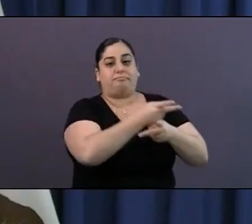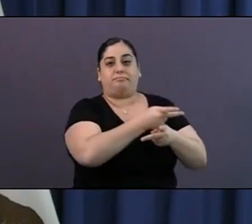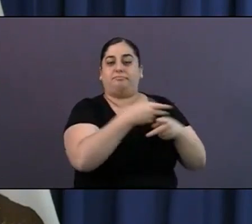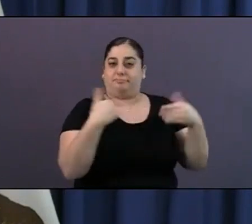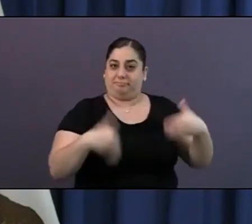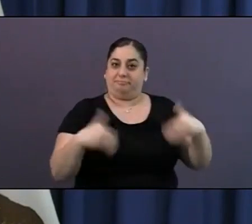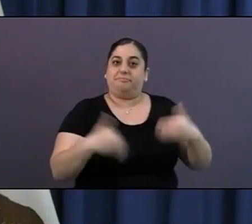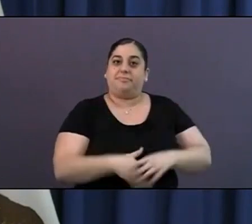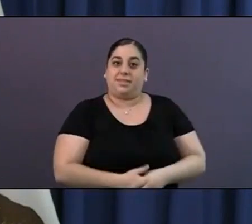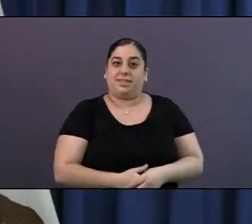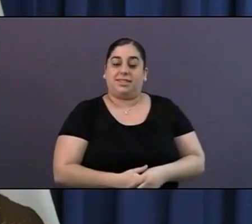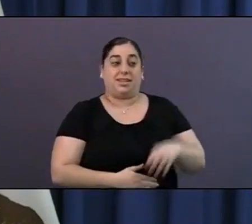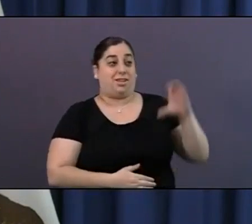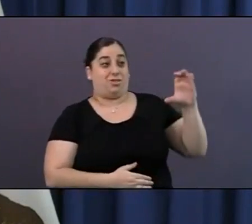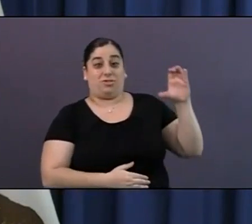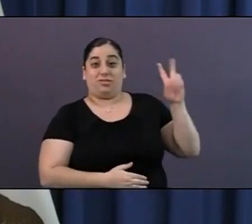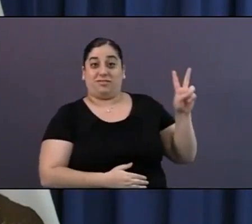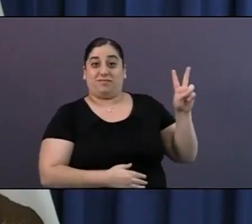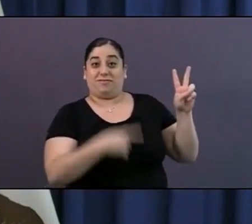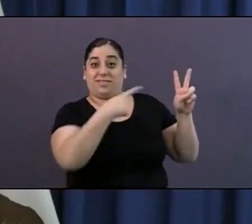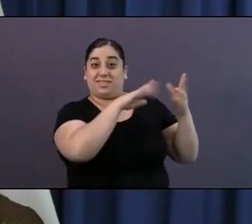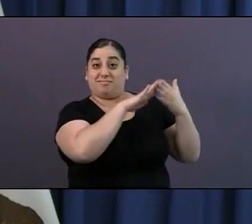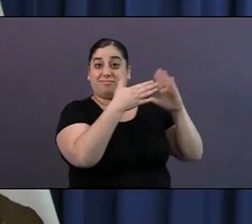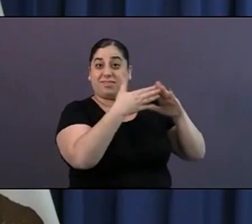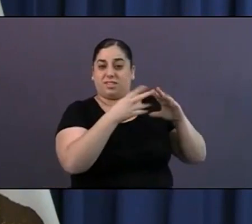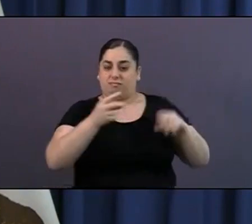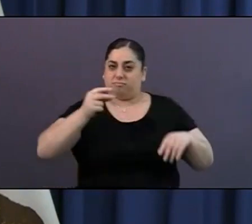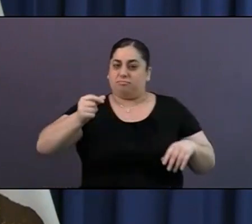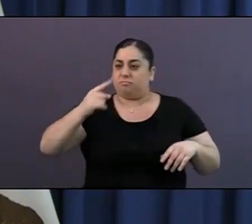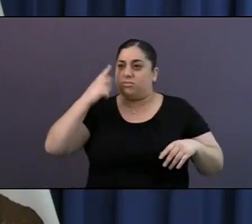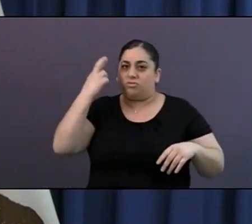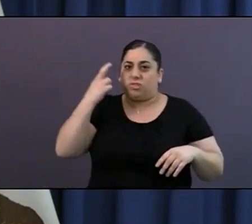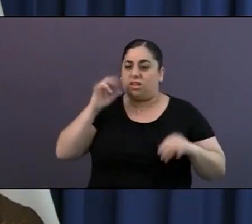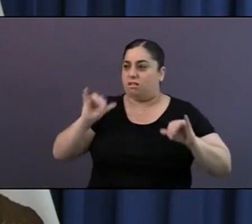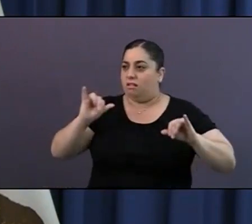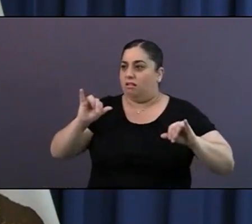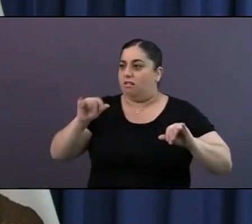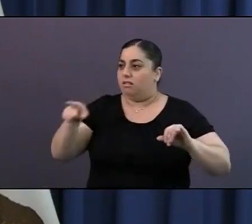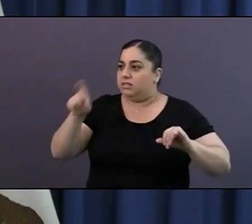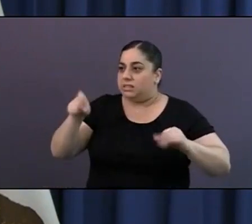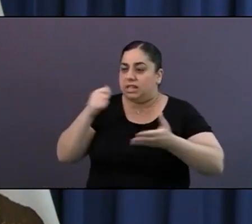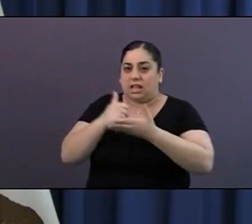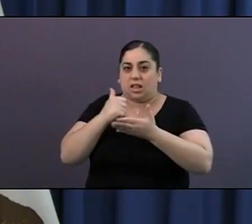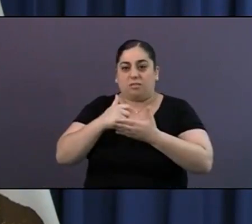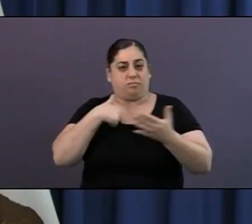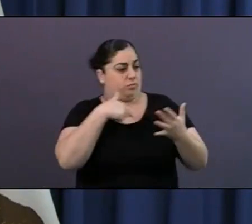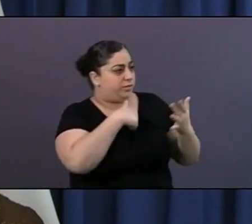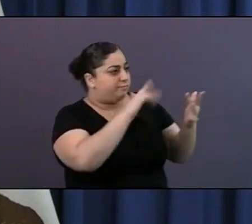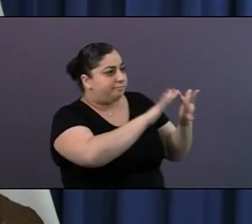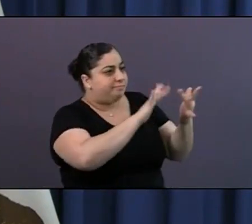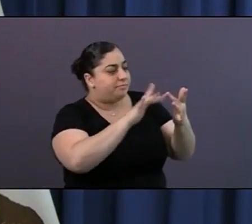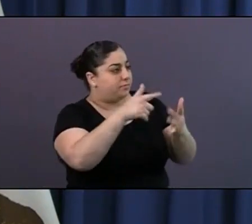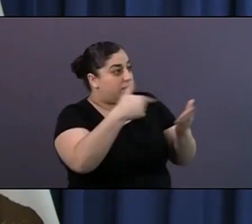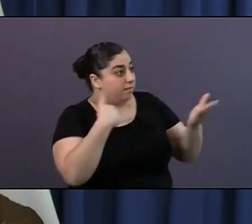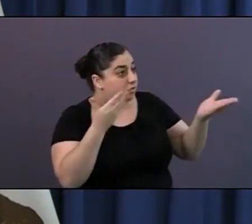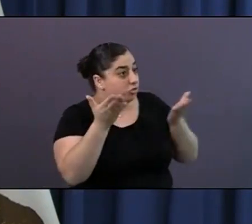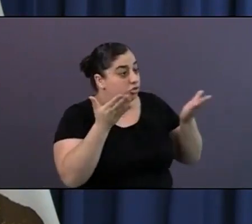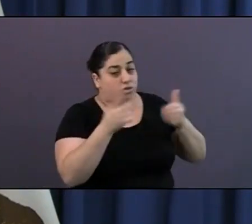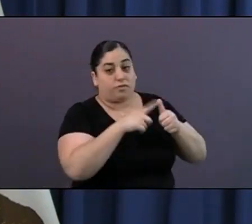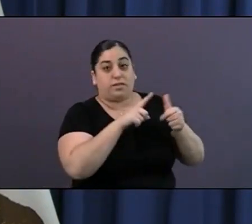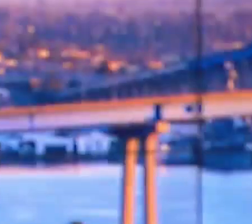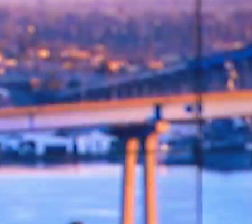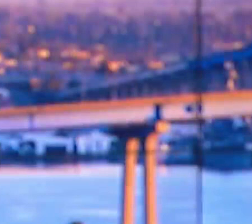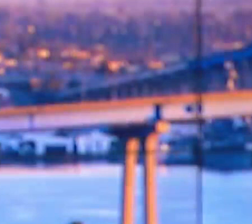of Chula Vista is working to identify funding, the services, and the infrastructure to be ready to operate this